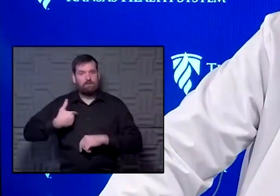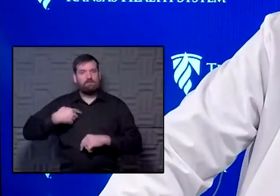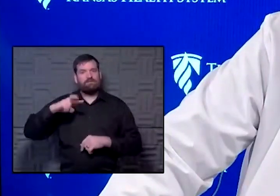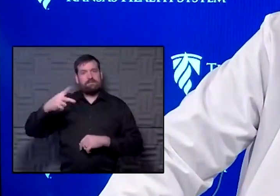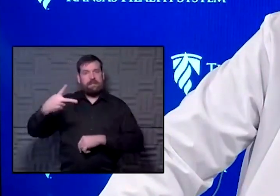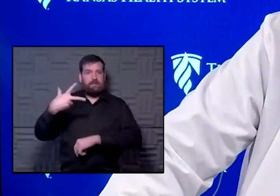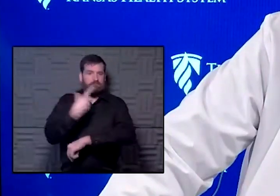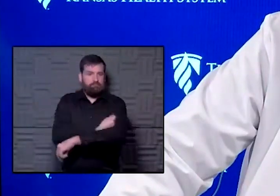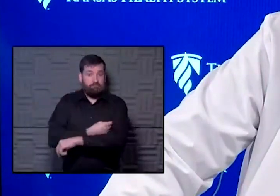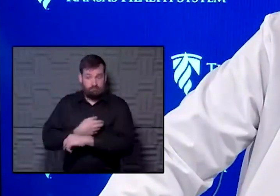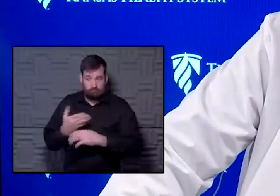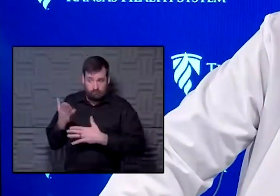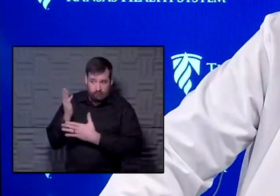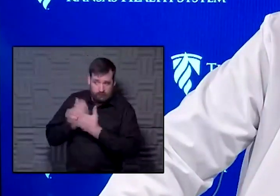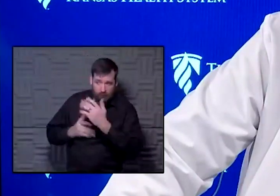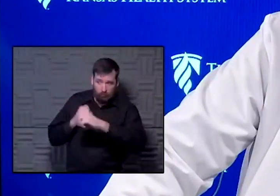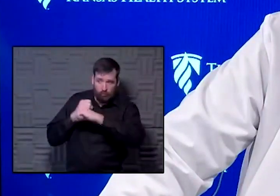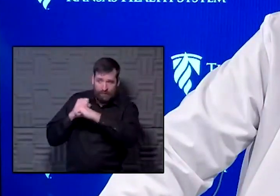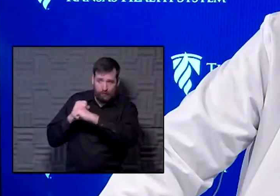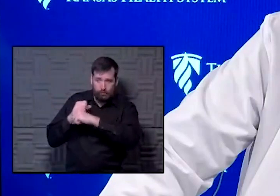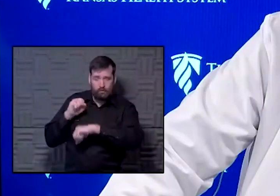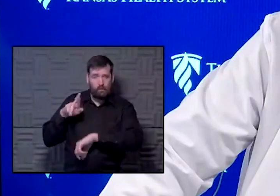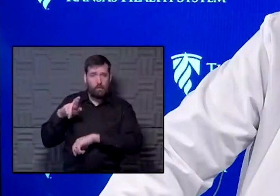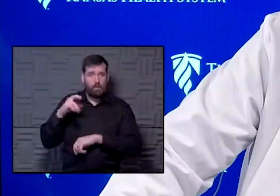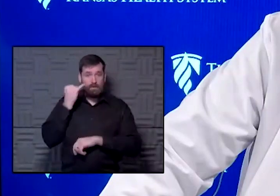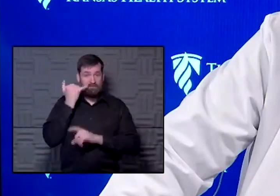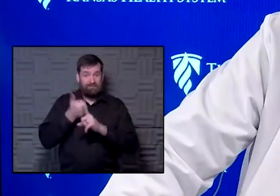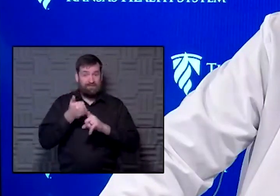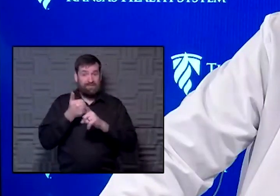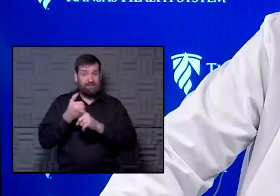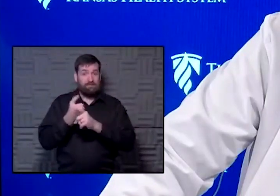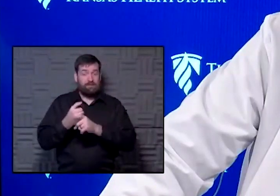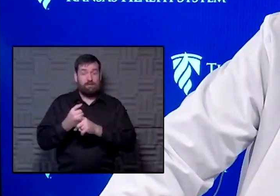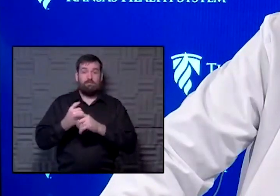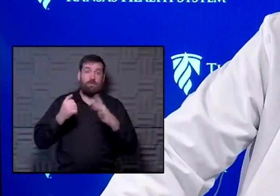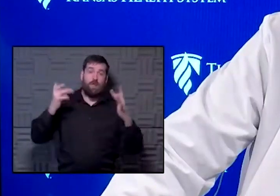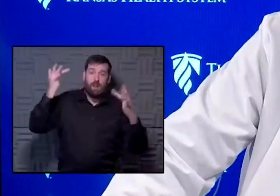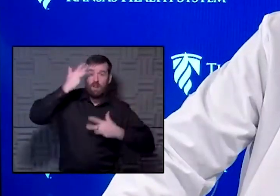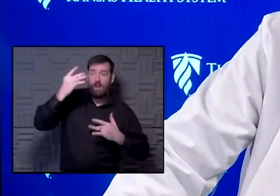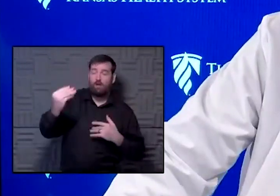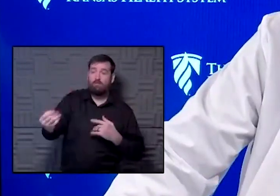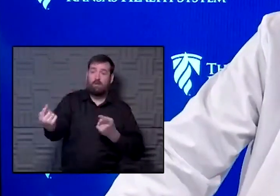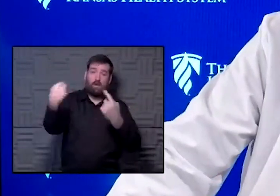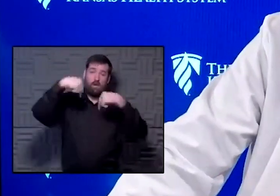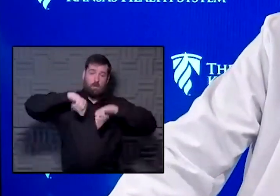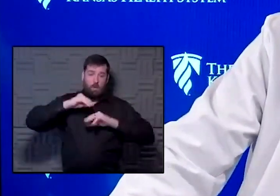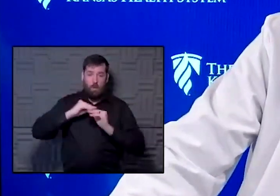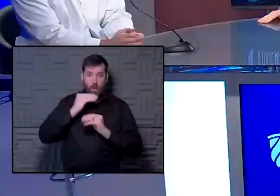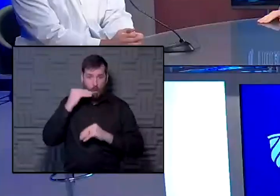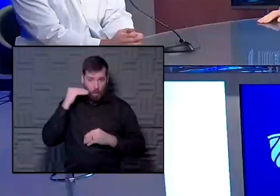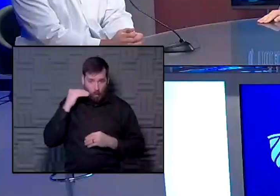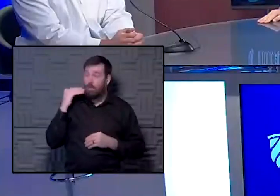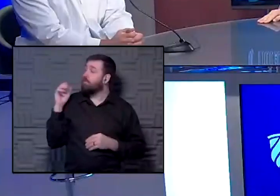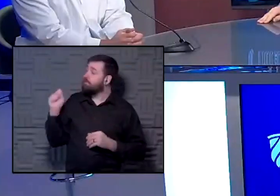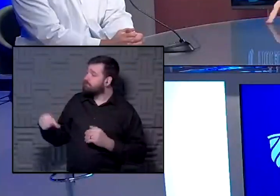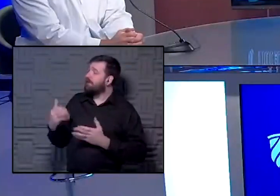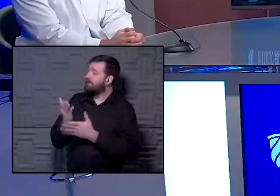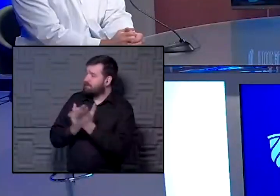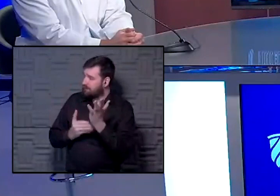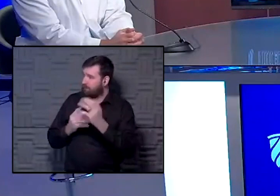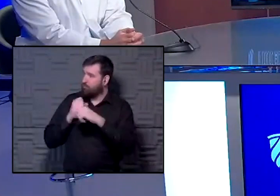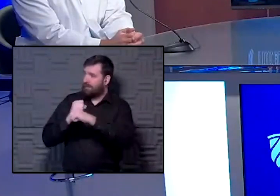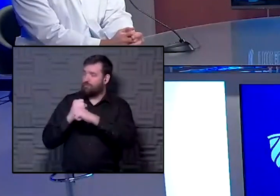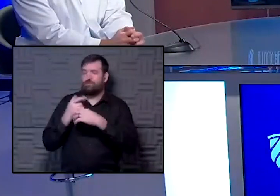some protection, or if they happen to bring home COVID, will we get really sick? Actually, you do get protection, depending on